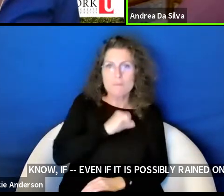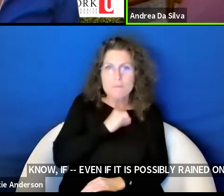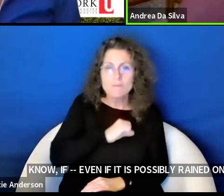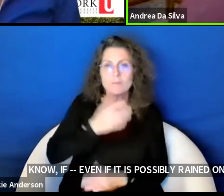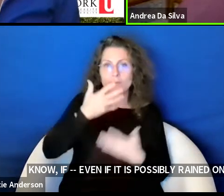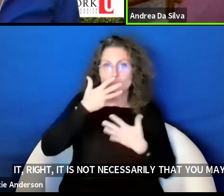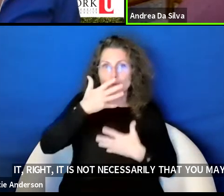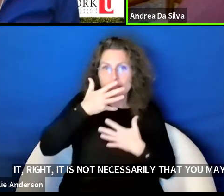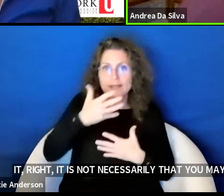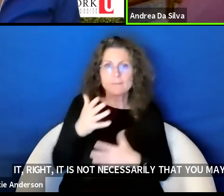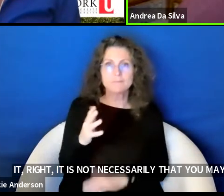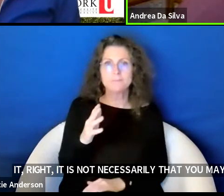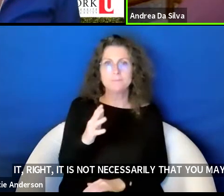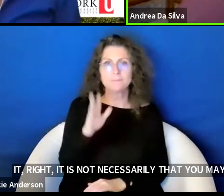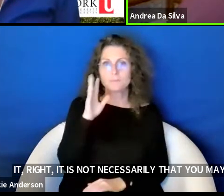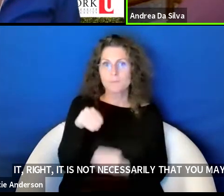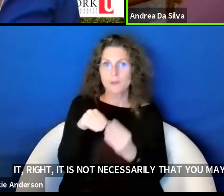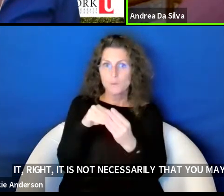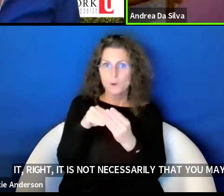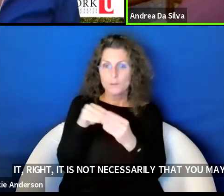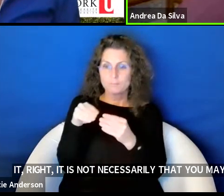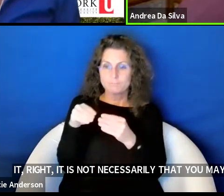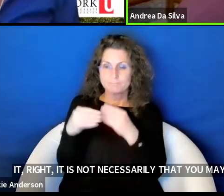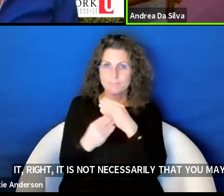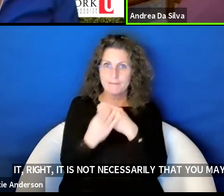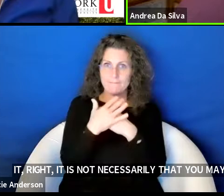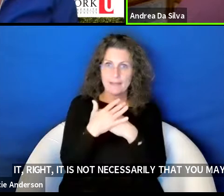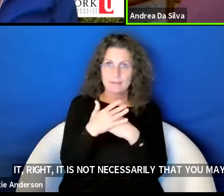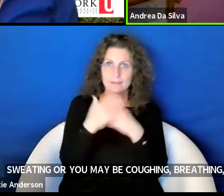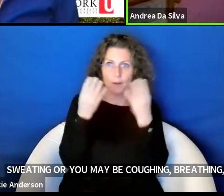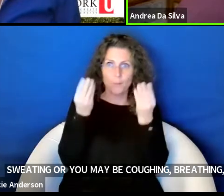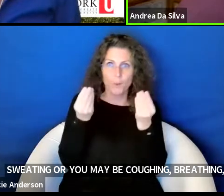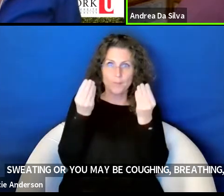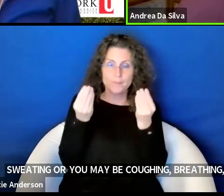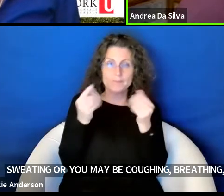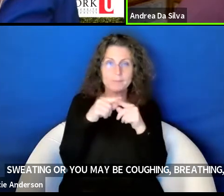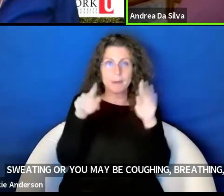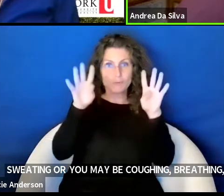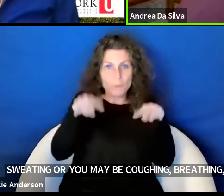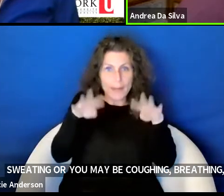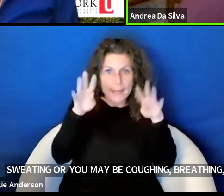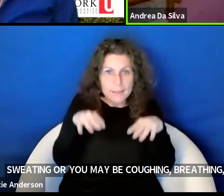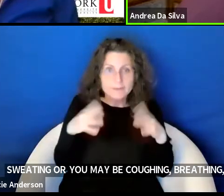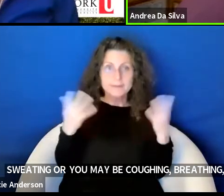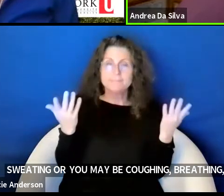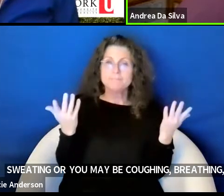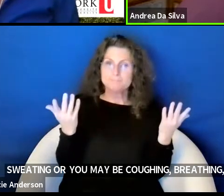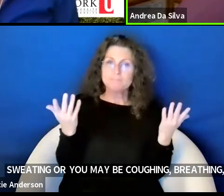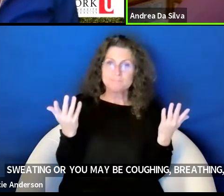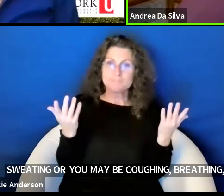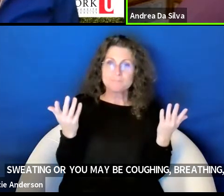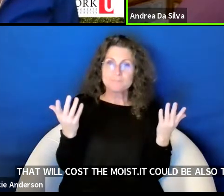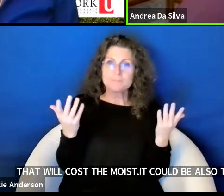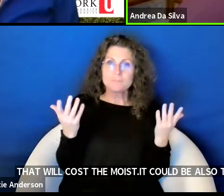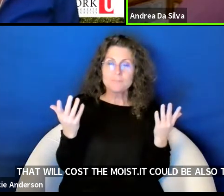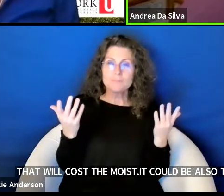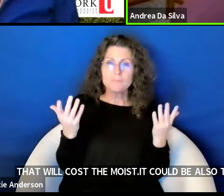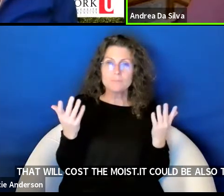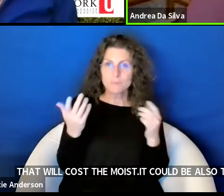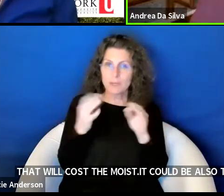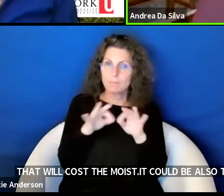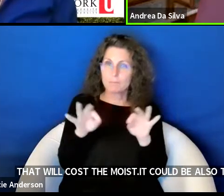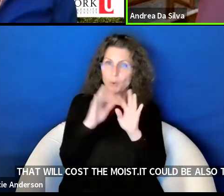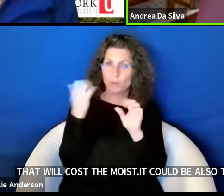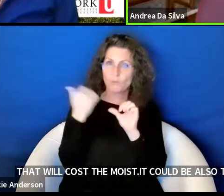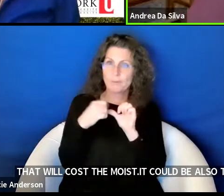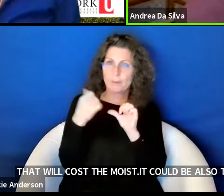breathing, and that will cause the moist. It could be also the rain. So always keep in mind that